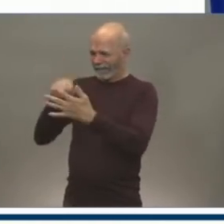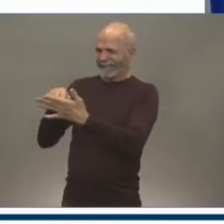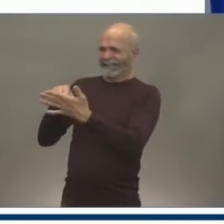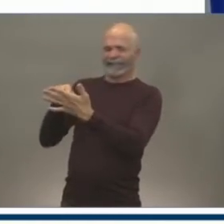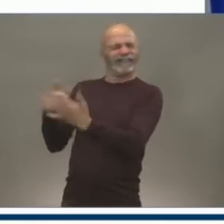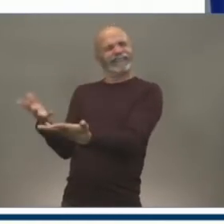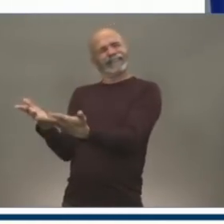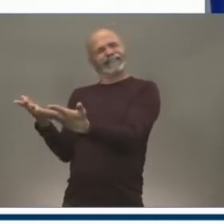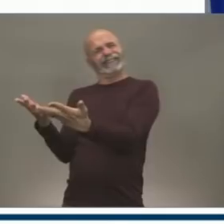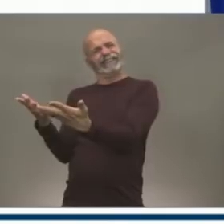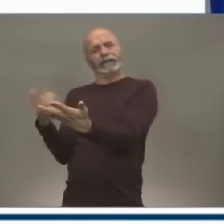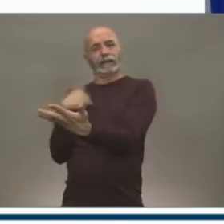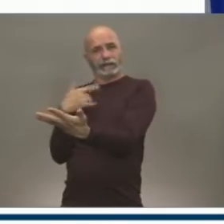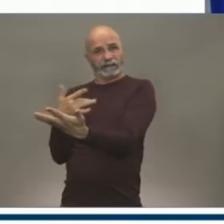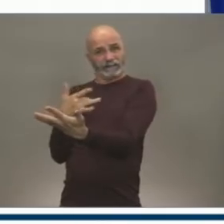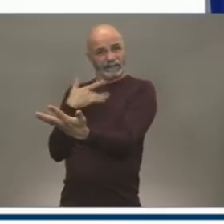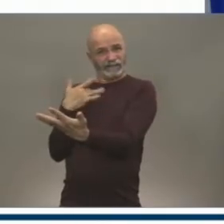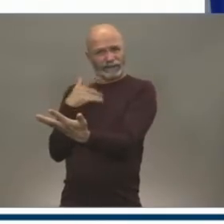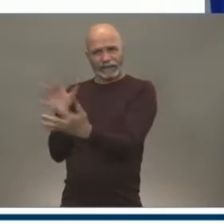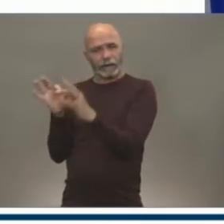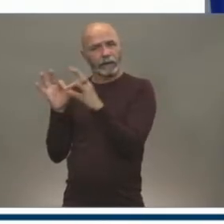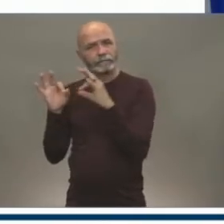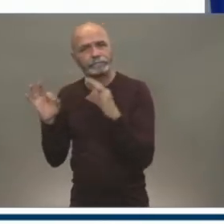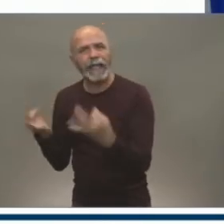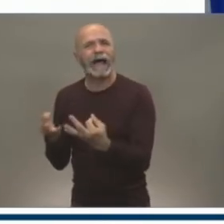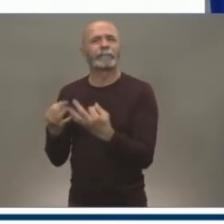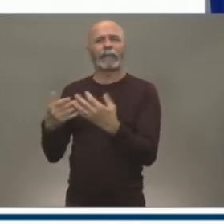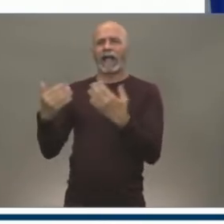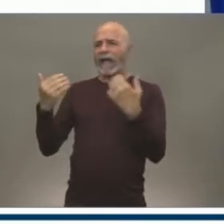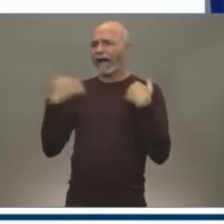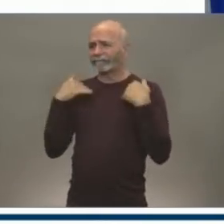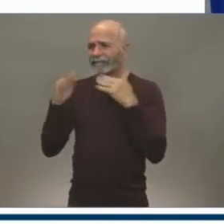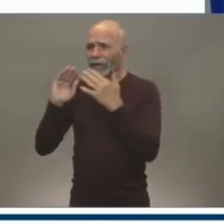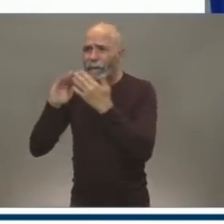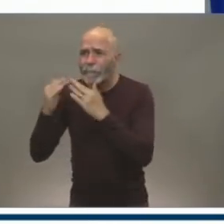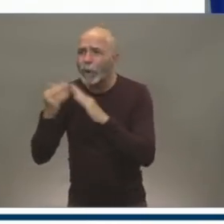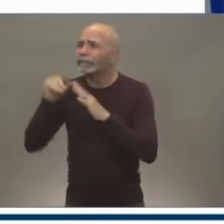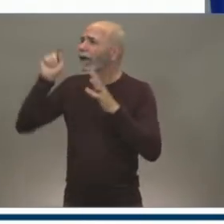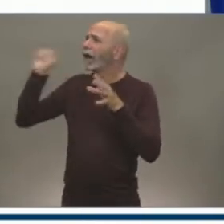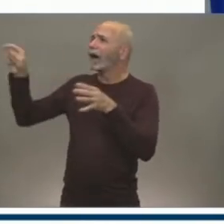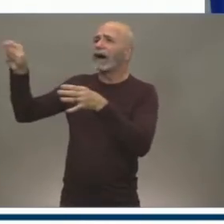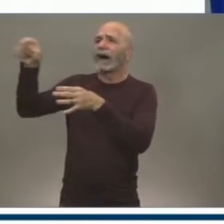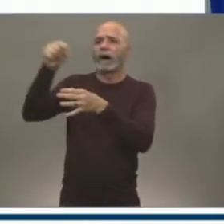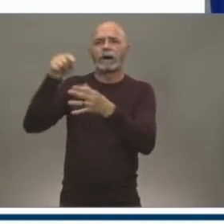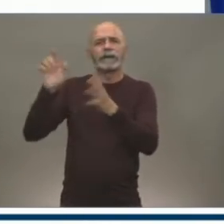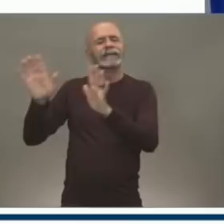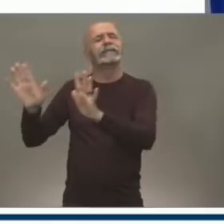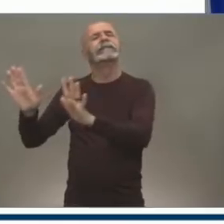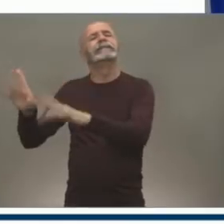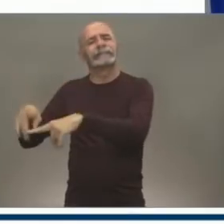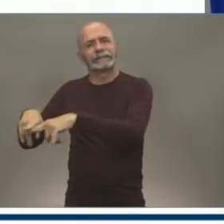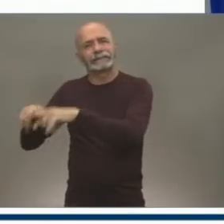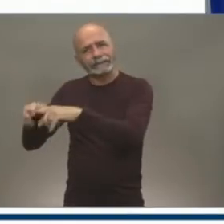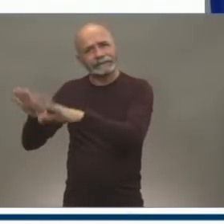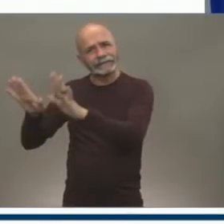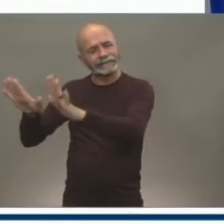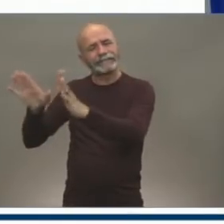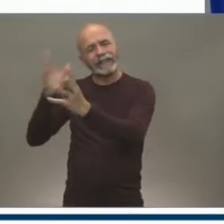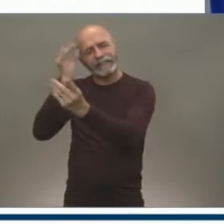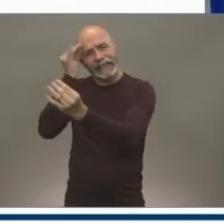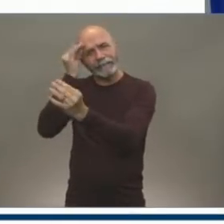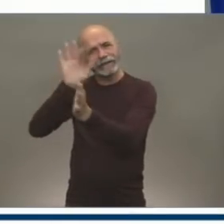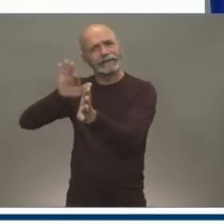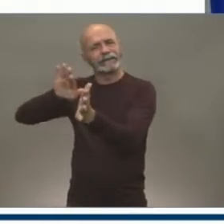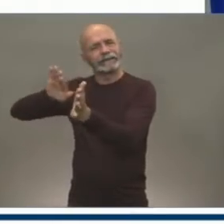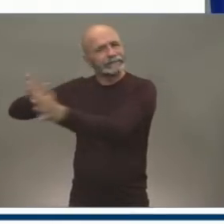they got families, they've got community. They're in a community. It's a community. Let's be mindful of that.